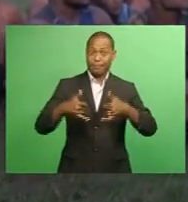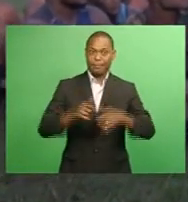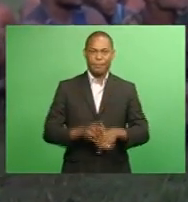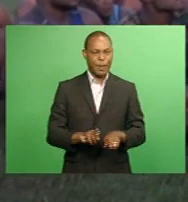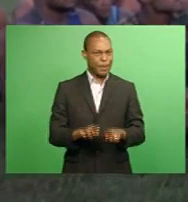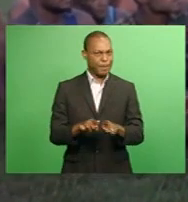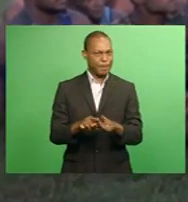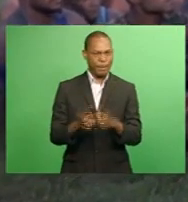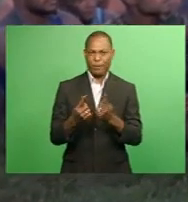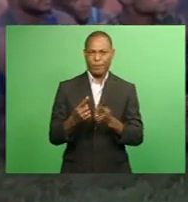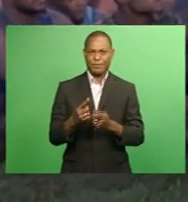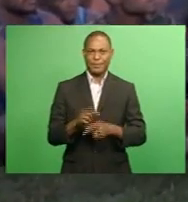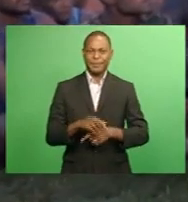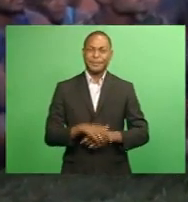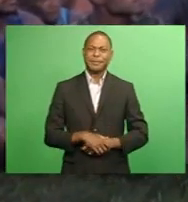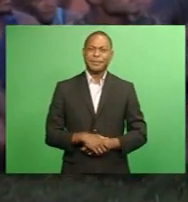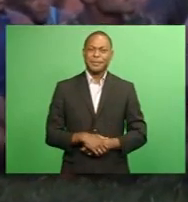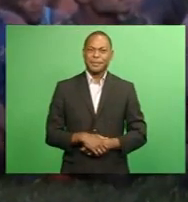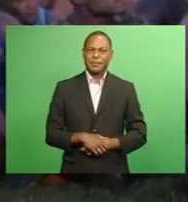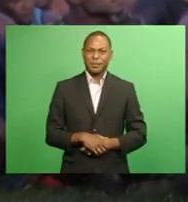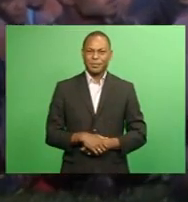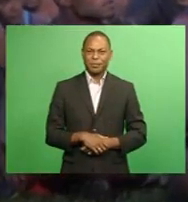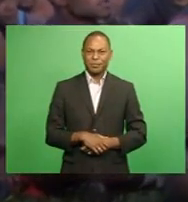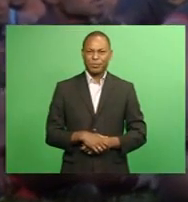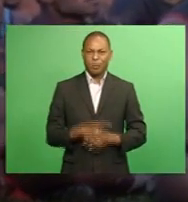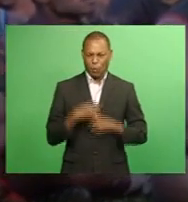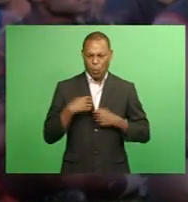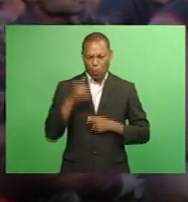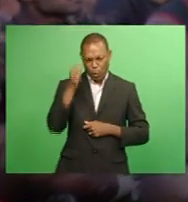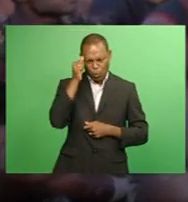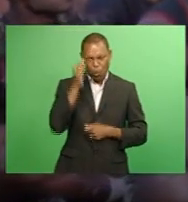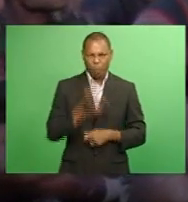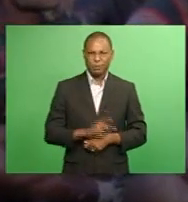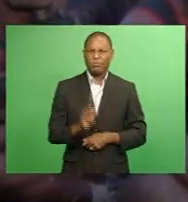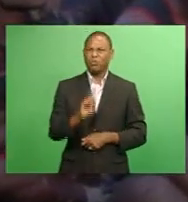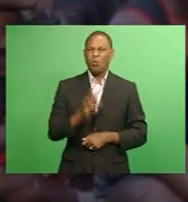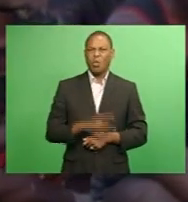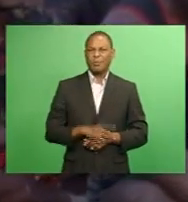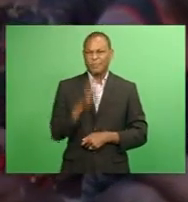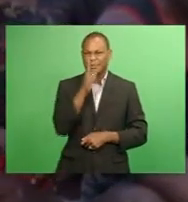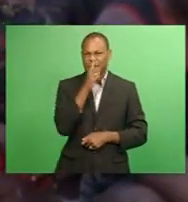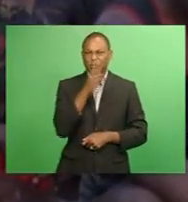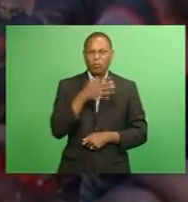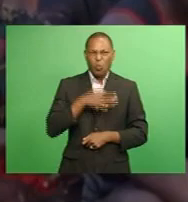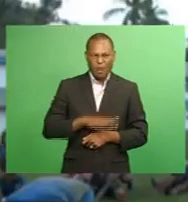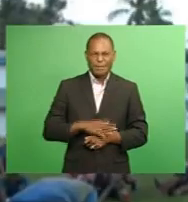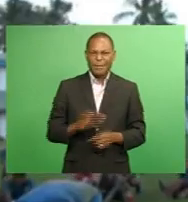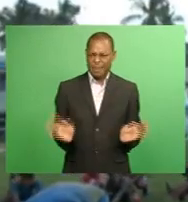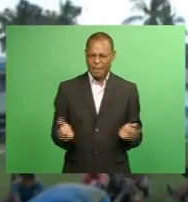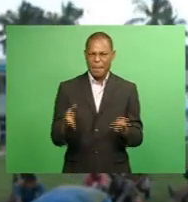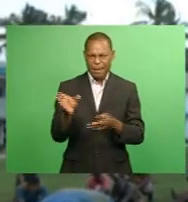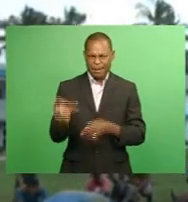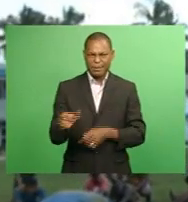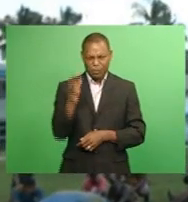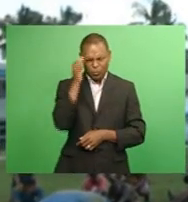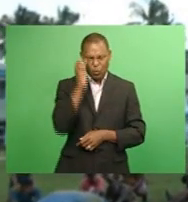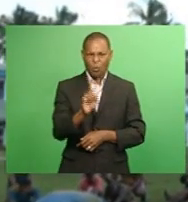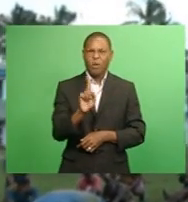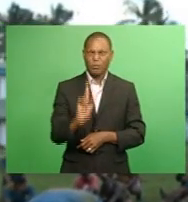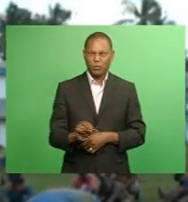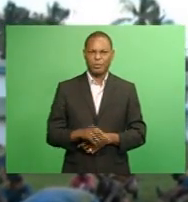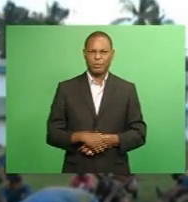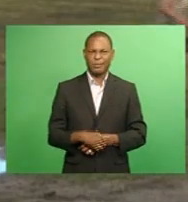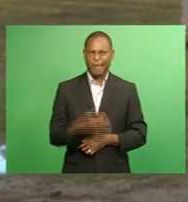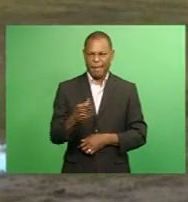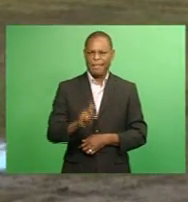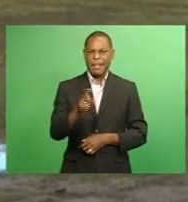atmosphere, we know the expectation of the fans, and the players to know what to do come next